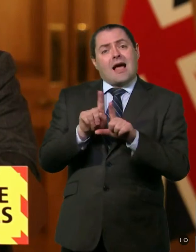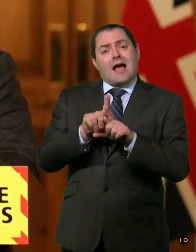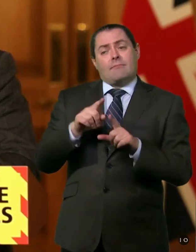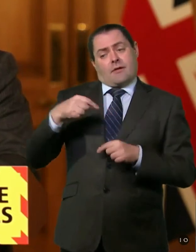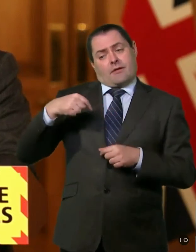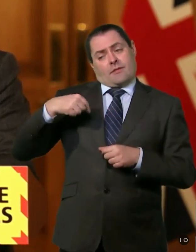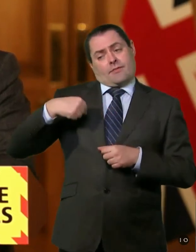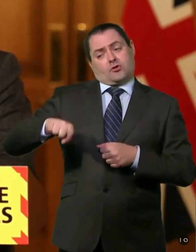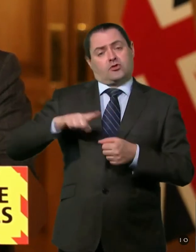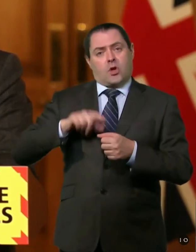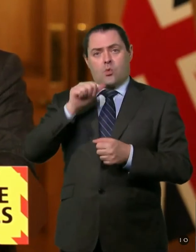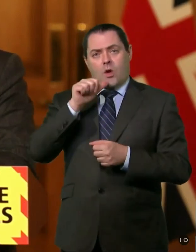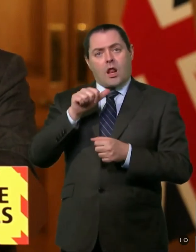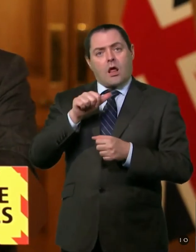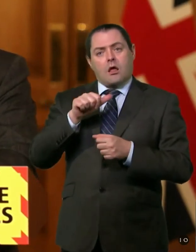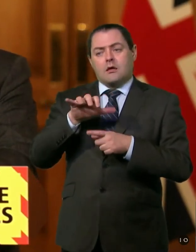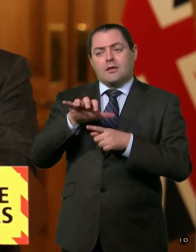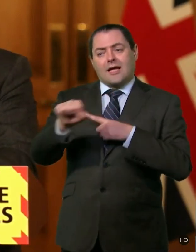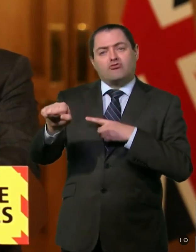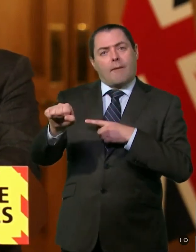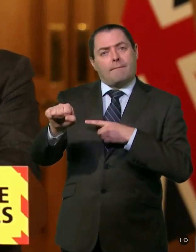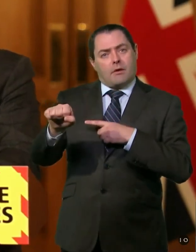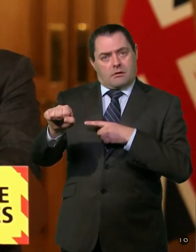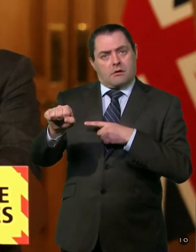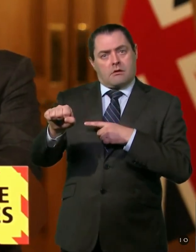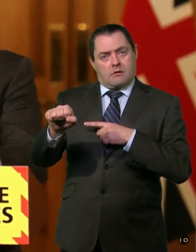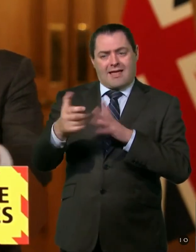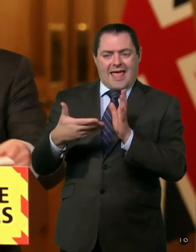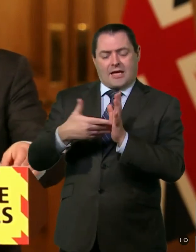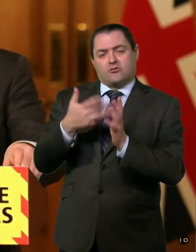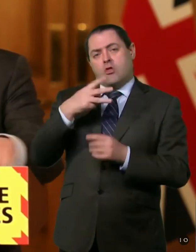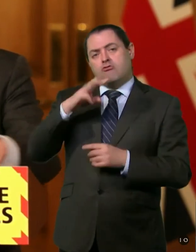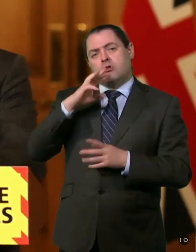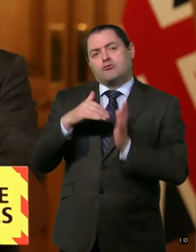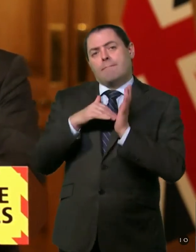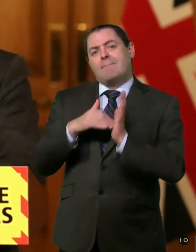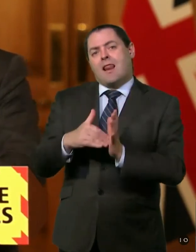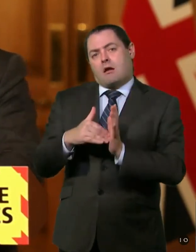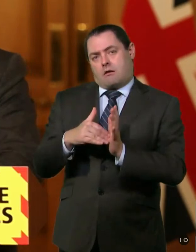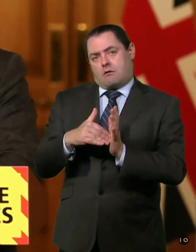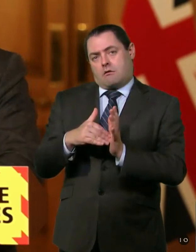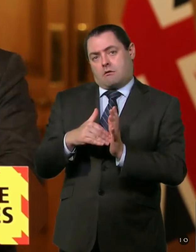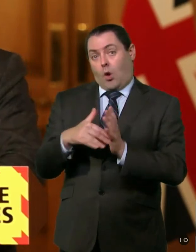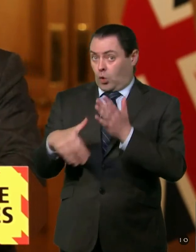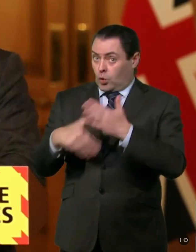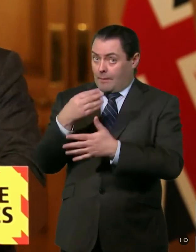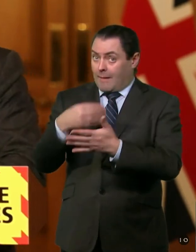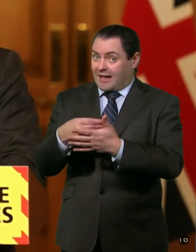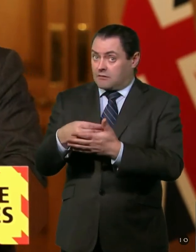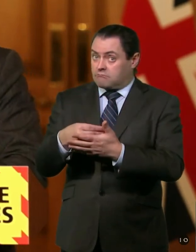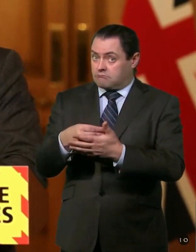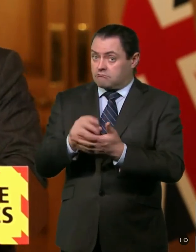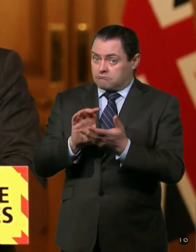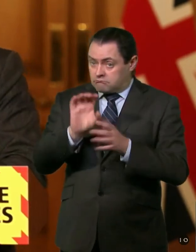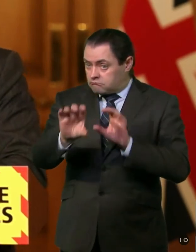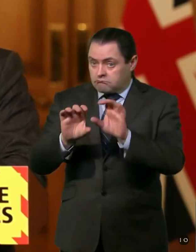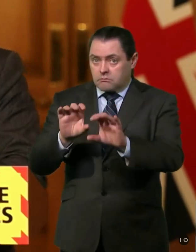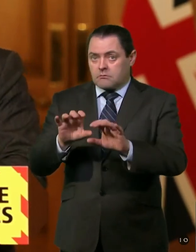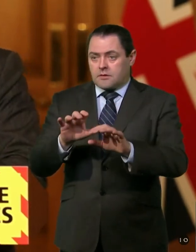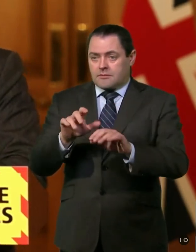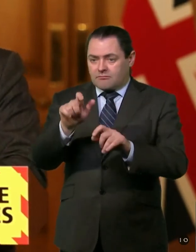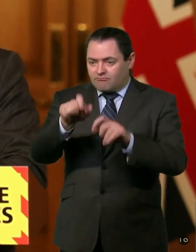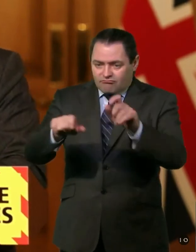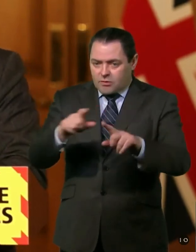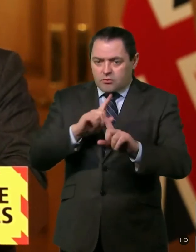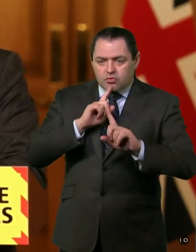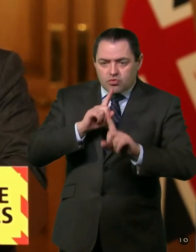further £300 million of new money to schools for tutoring. And we'll work with the education sector to